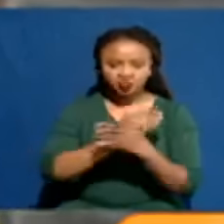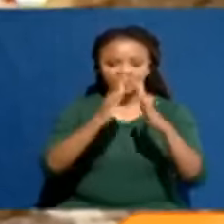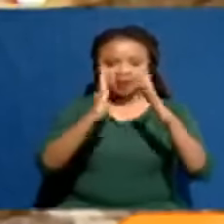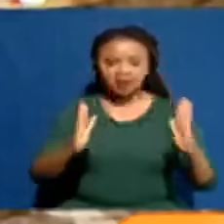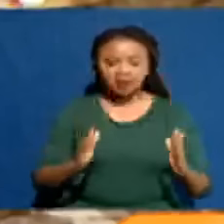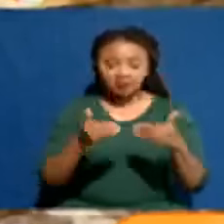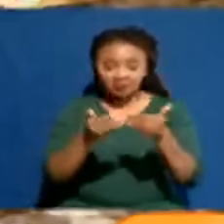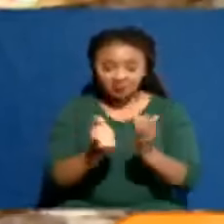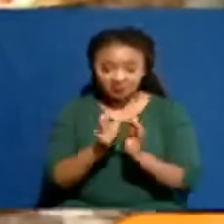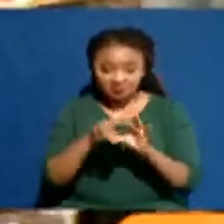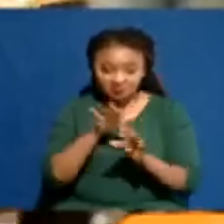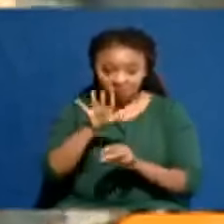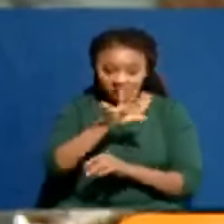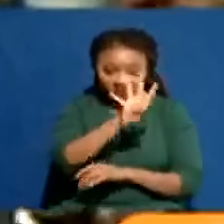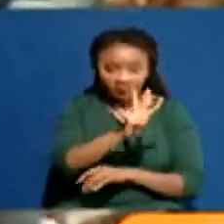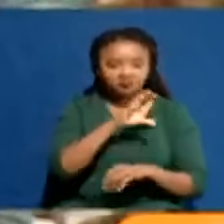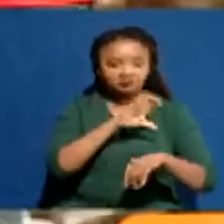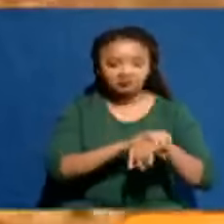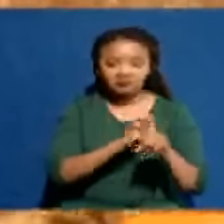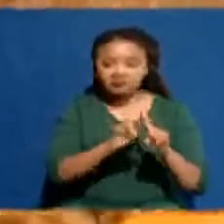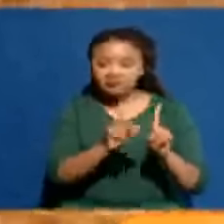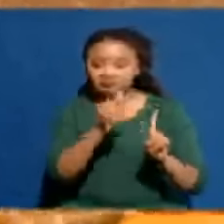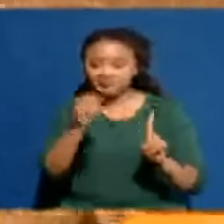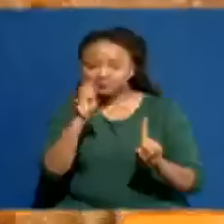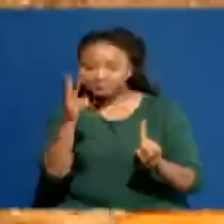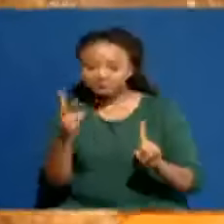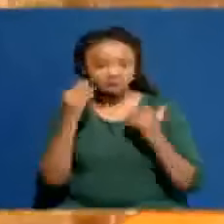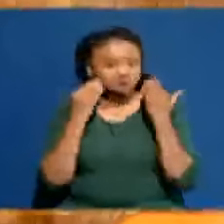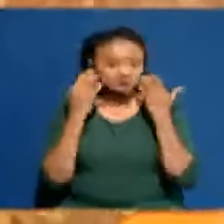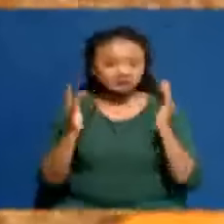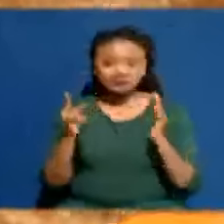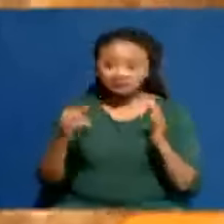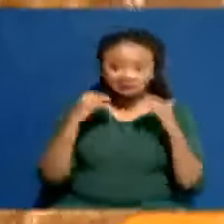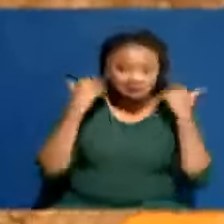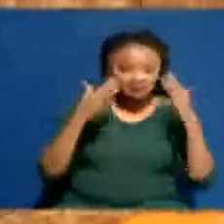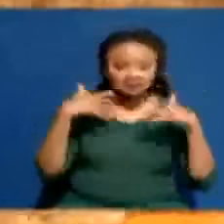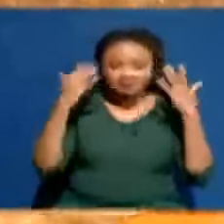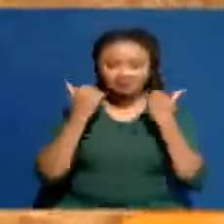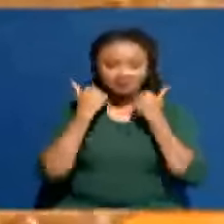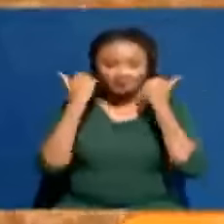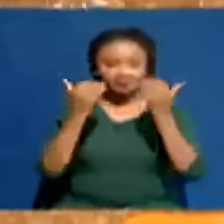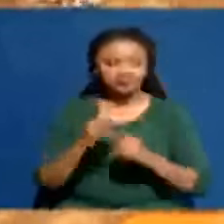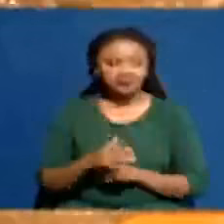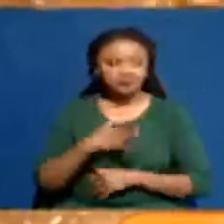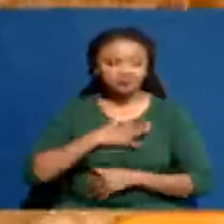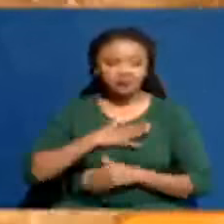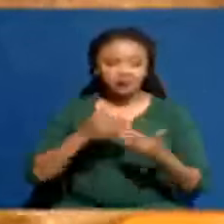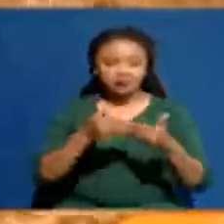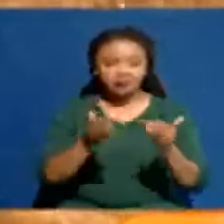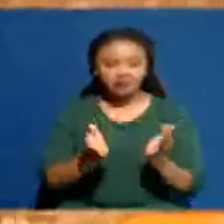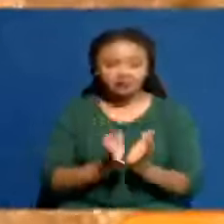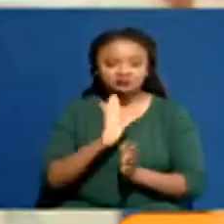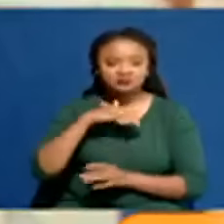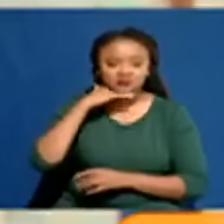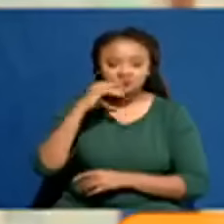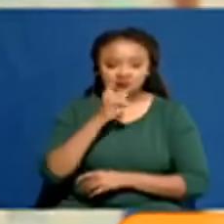recovered and the fate of two others uncertain. Their anguish is palpable. Mimi nimepoteza familia yangu wote, wenye walikuwa kwa hiyo